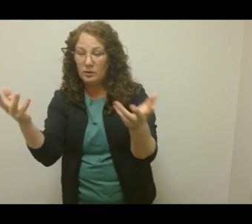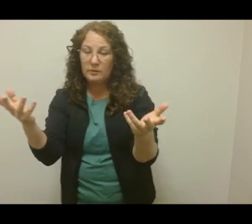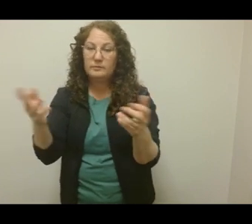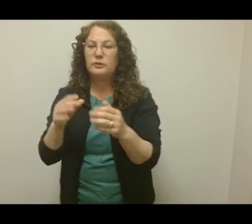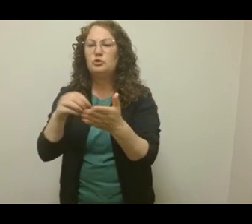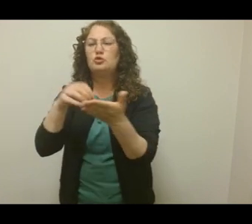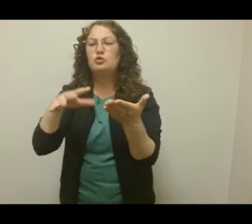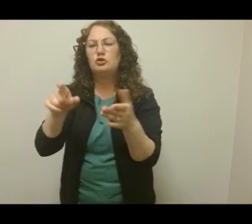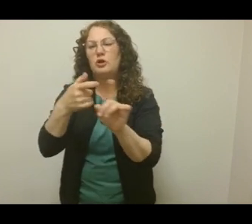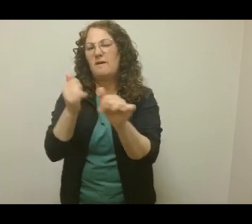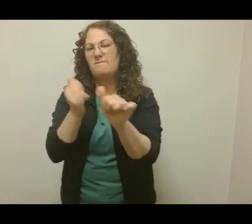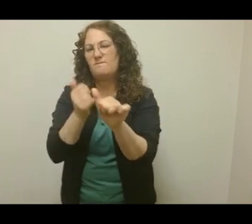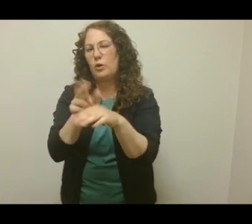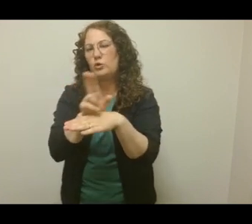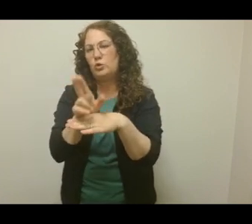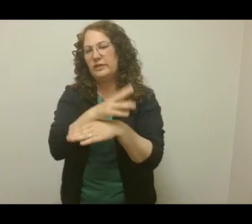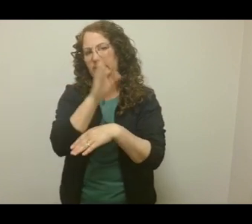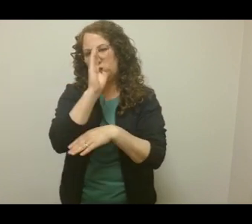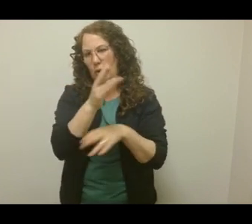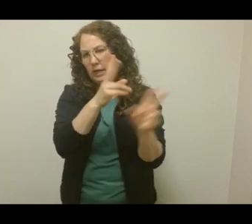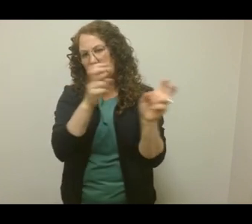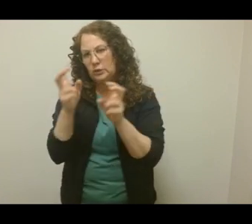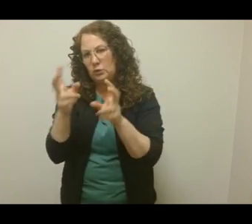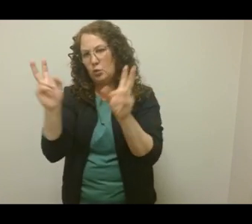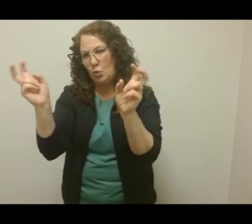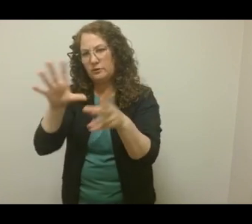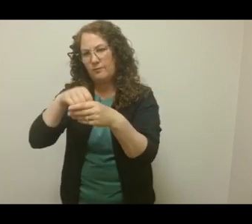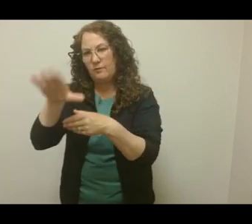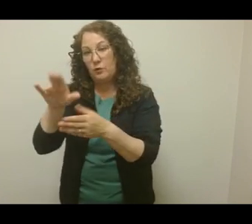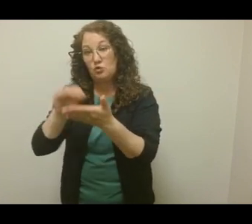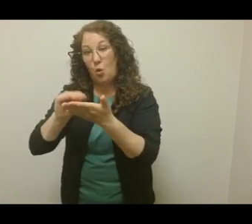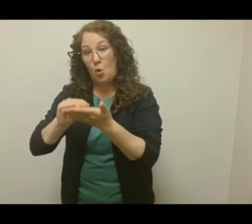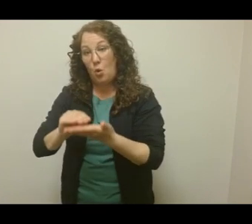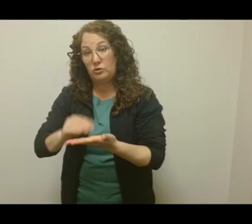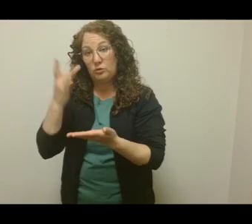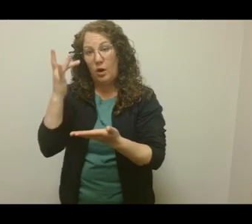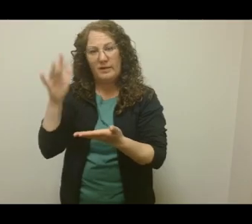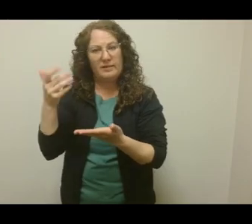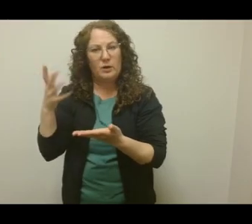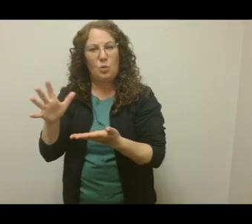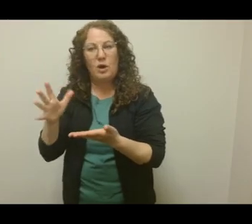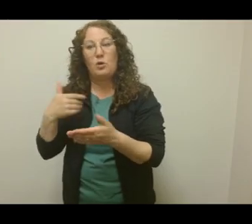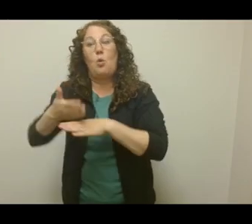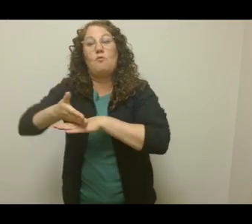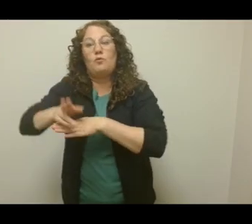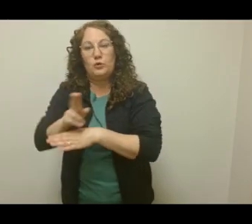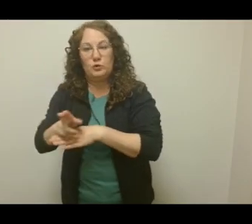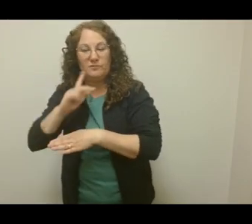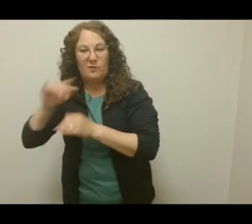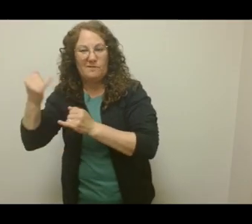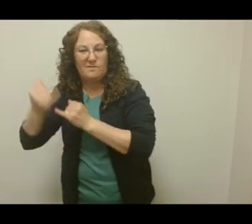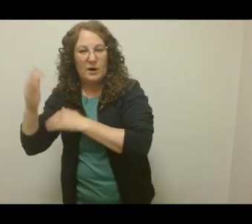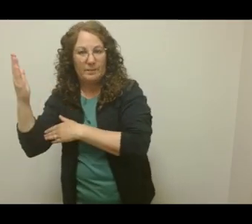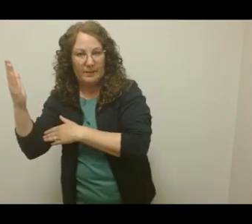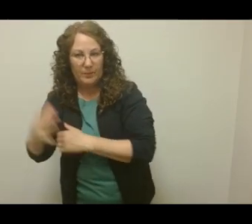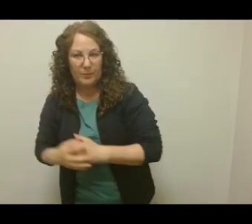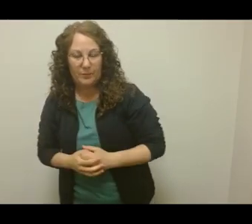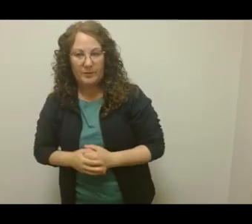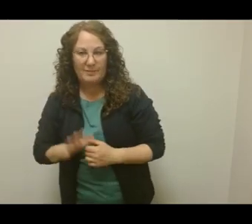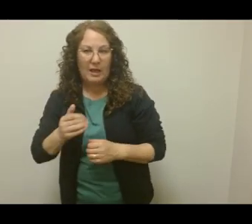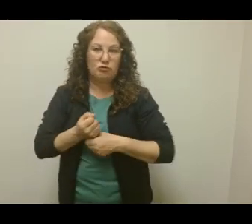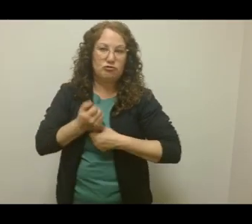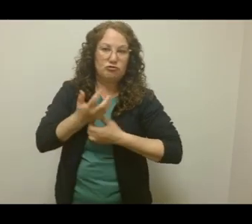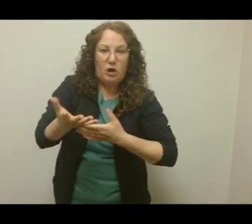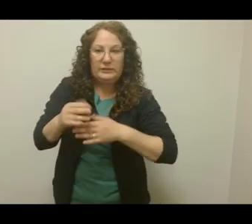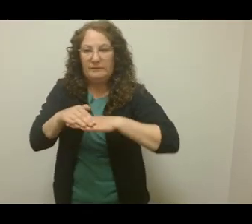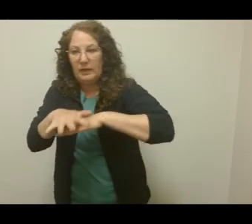should avoid using direct quotes in their notes so that they don't overuse quotes in their papers. That kind of cause and effect,